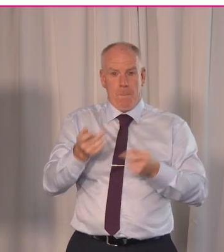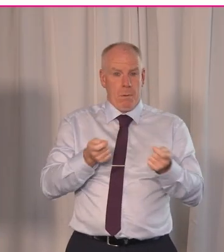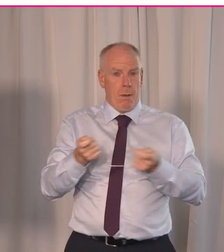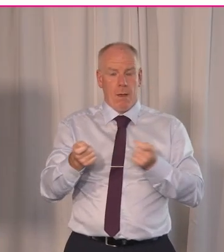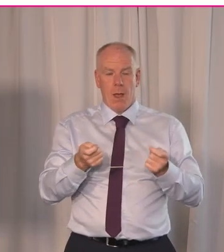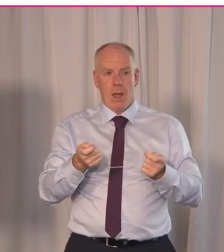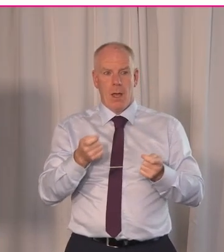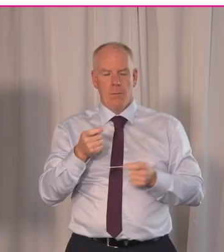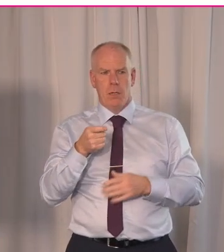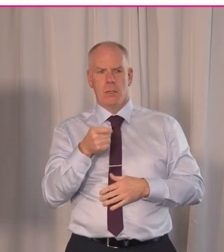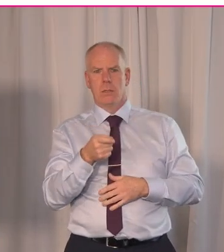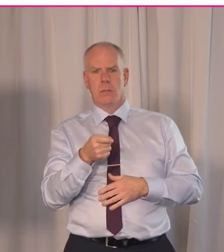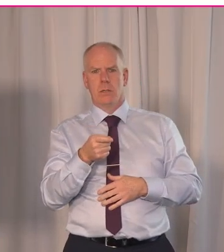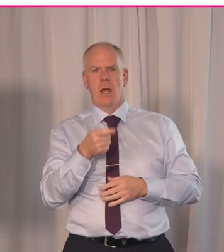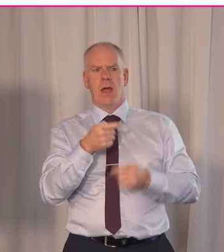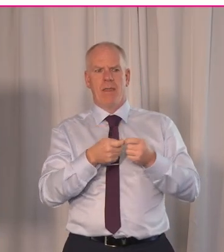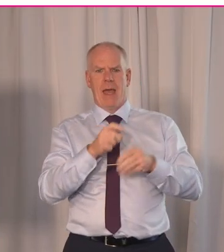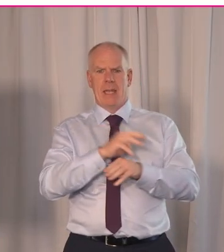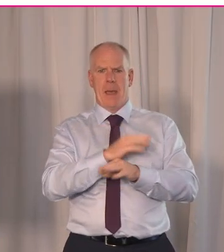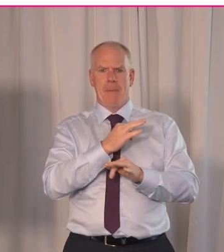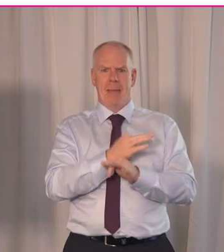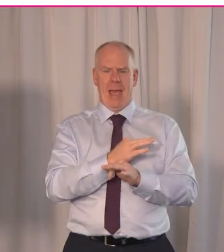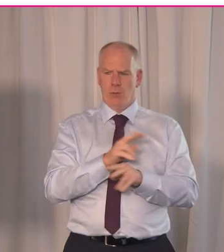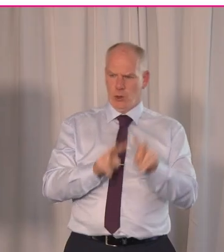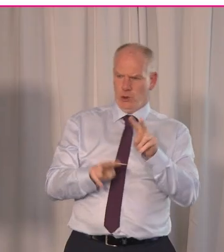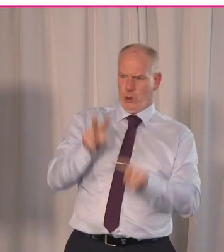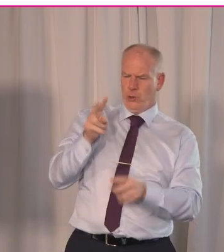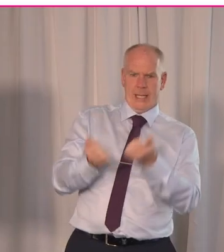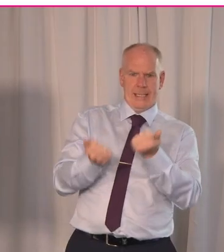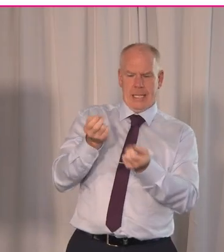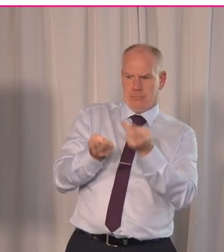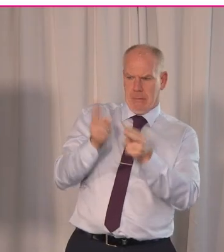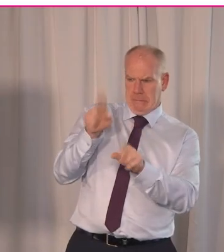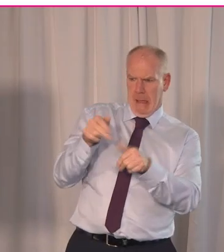very environment where women's parenting capacity is assessed.